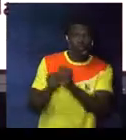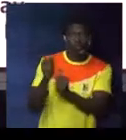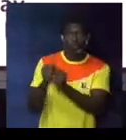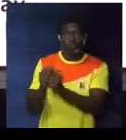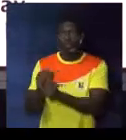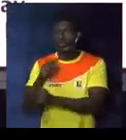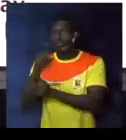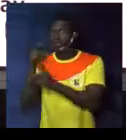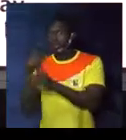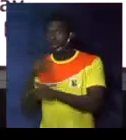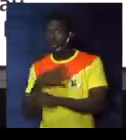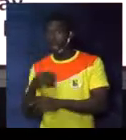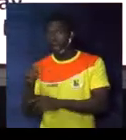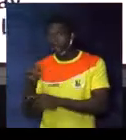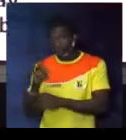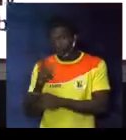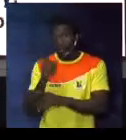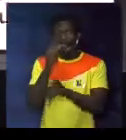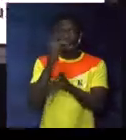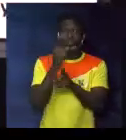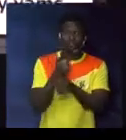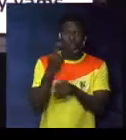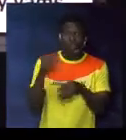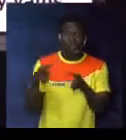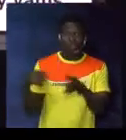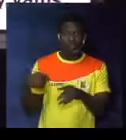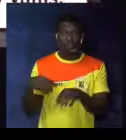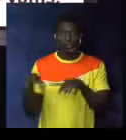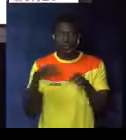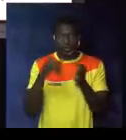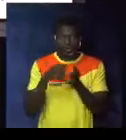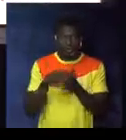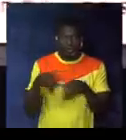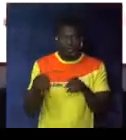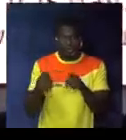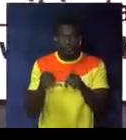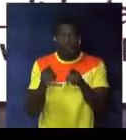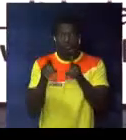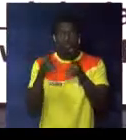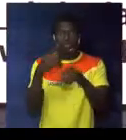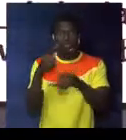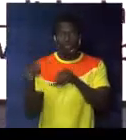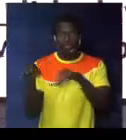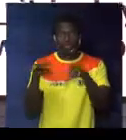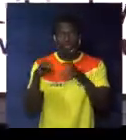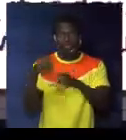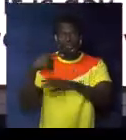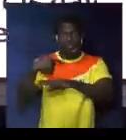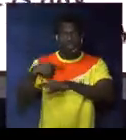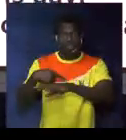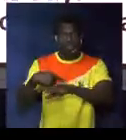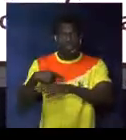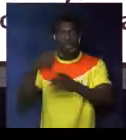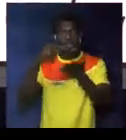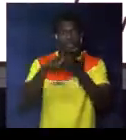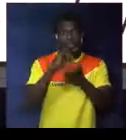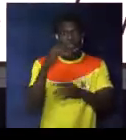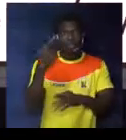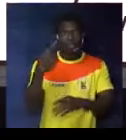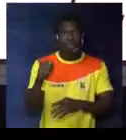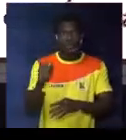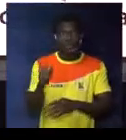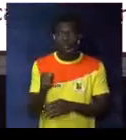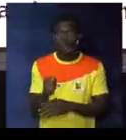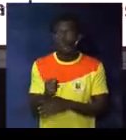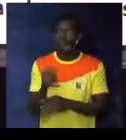who, which, when, and where. Just the way we did it during the activity time.